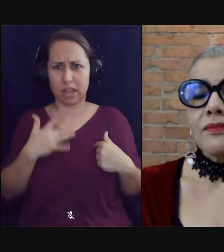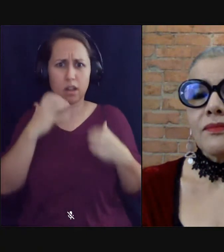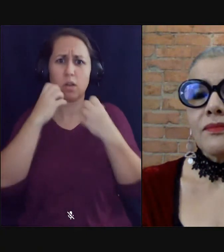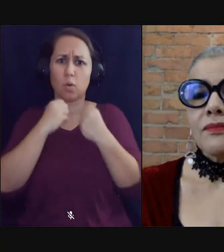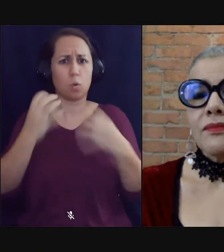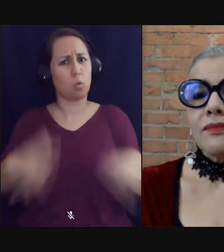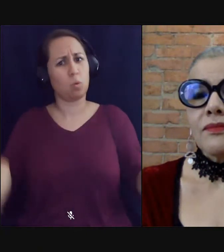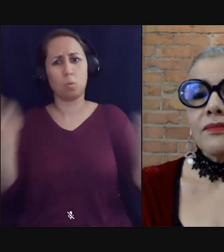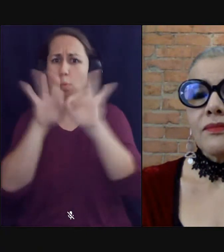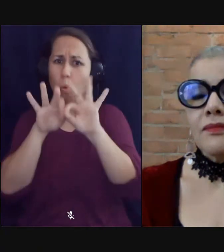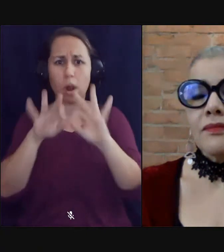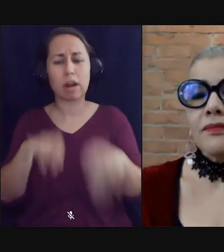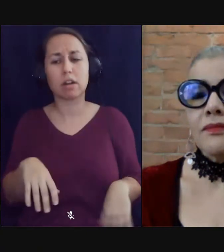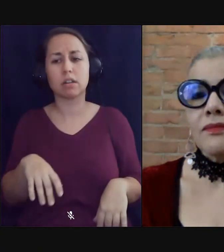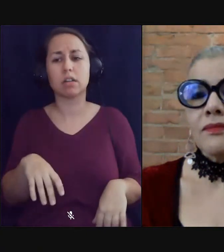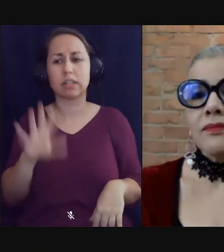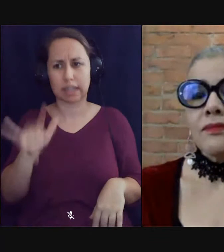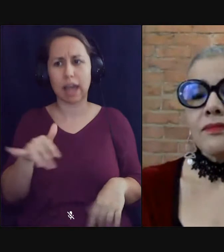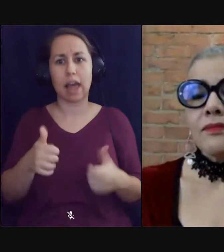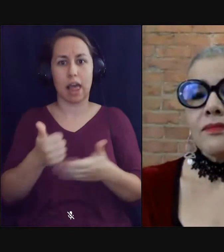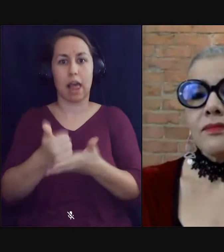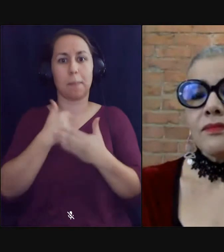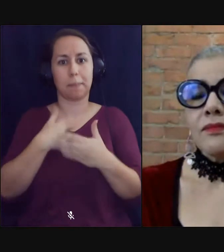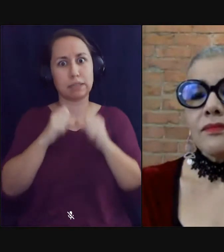really helped me survive writing the book